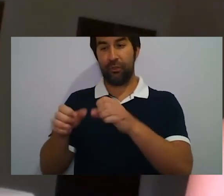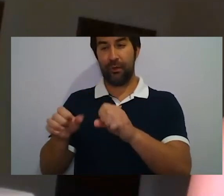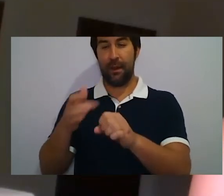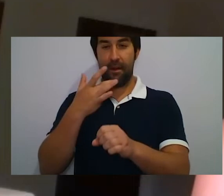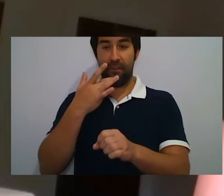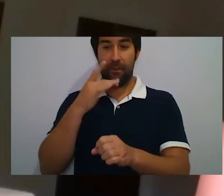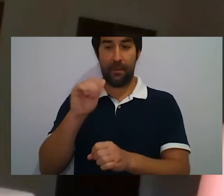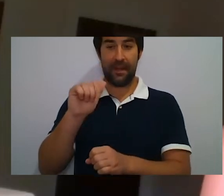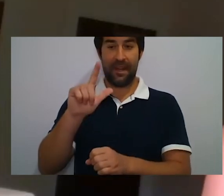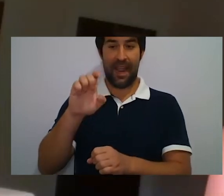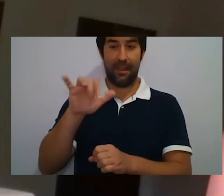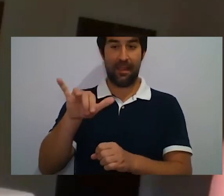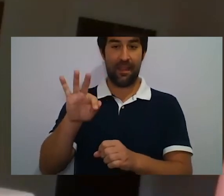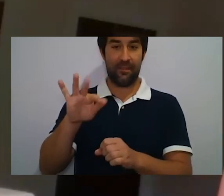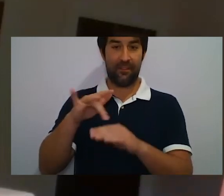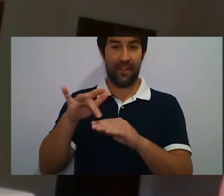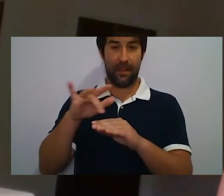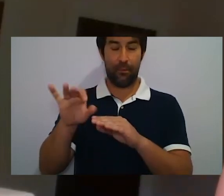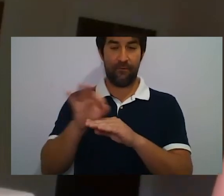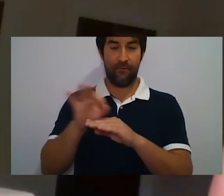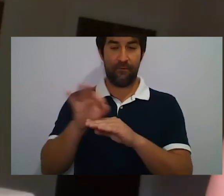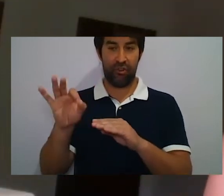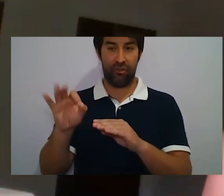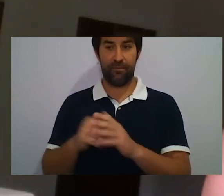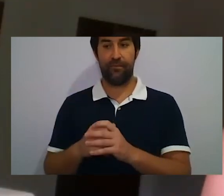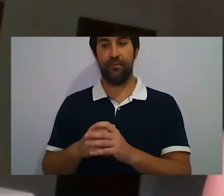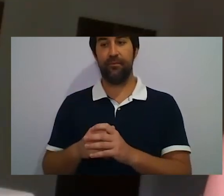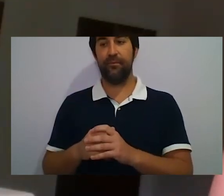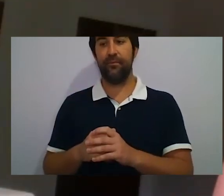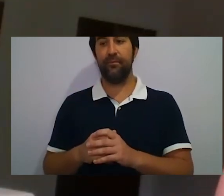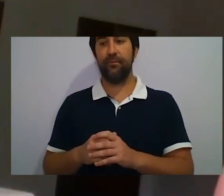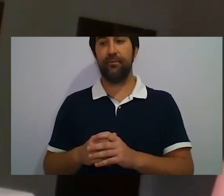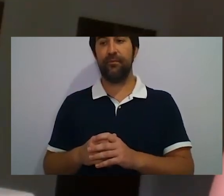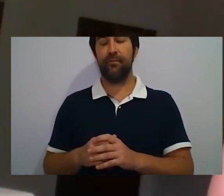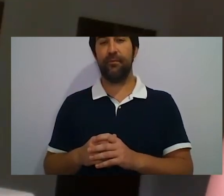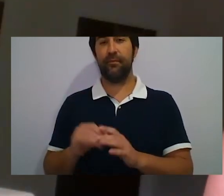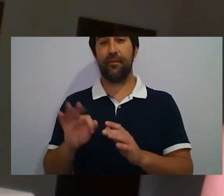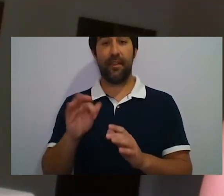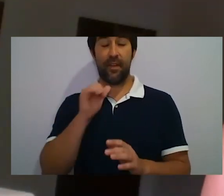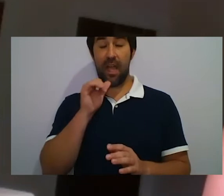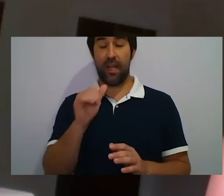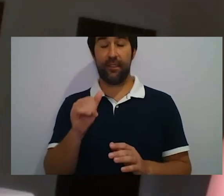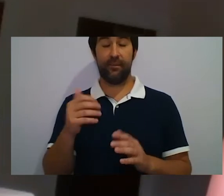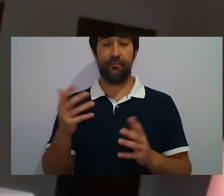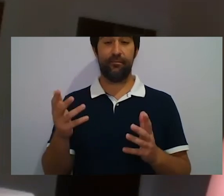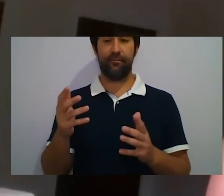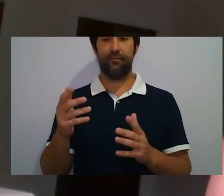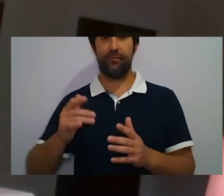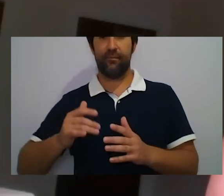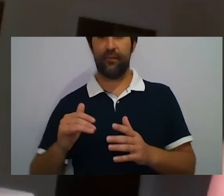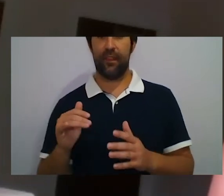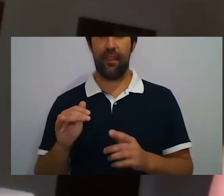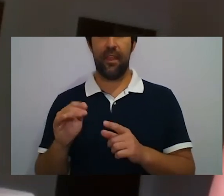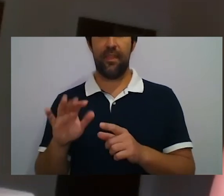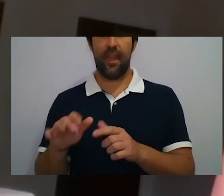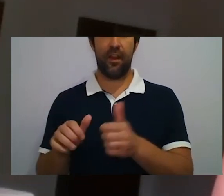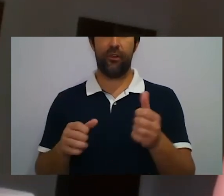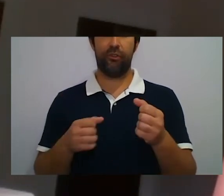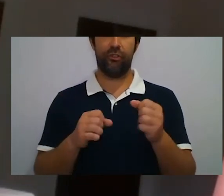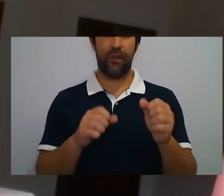We're excited about our public stairs. We hope that many of you are too. These are amazing, unique, wonderful,